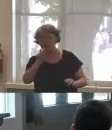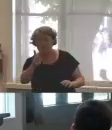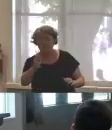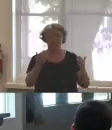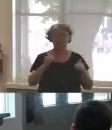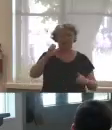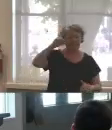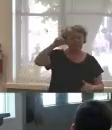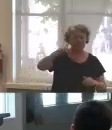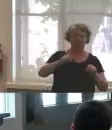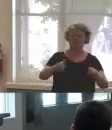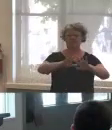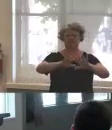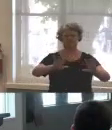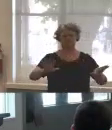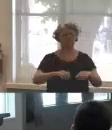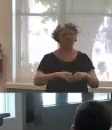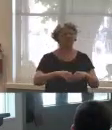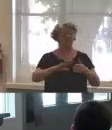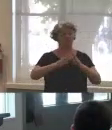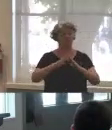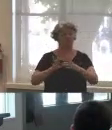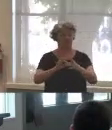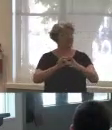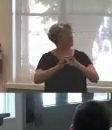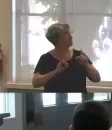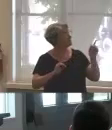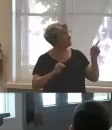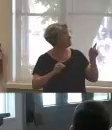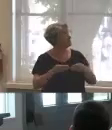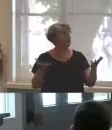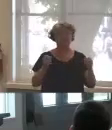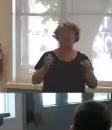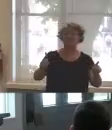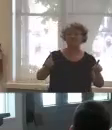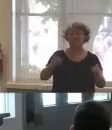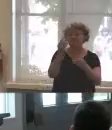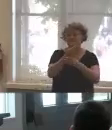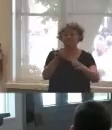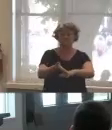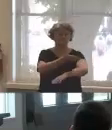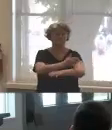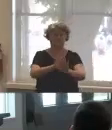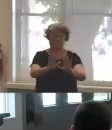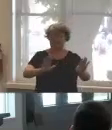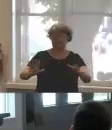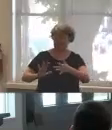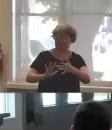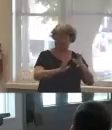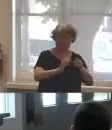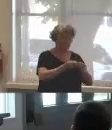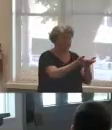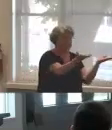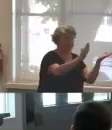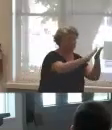opportunities. Community Connections programming provides newcomer youth with opportunities to improve their connections to communities